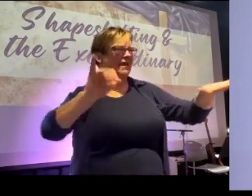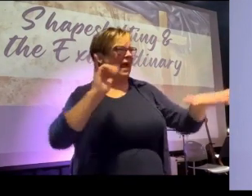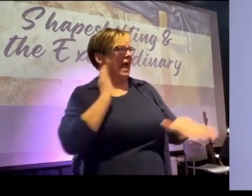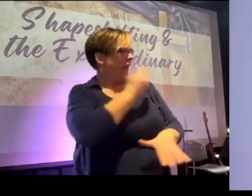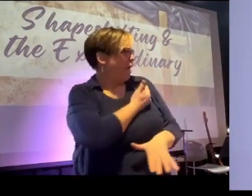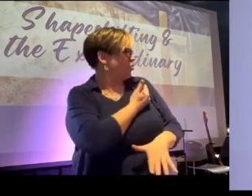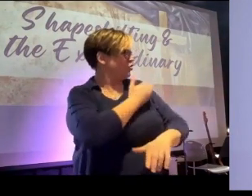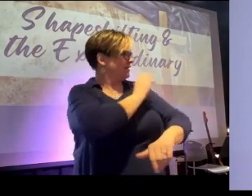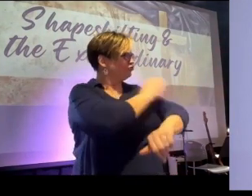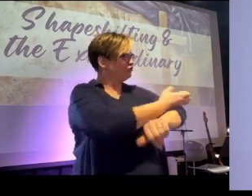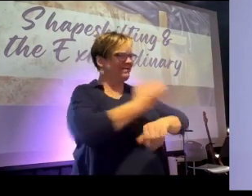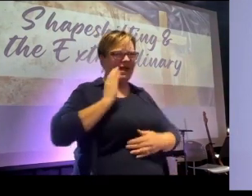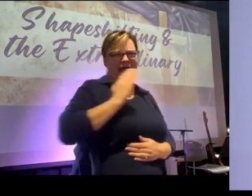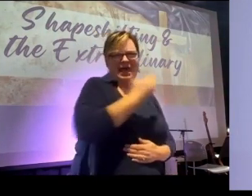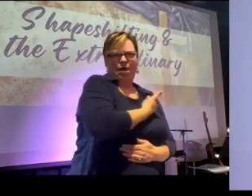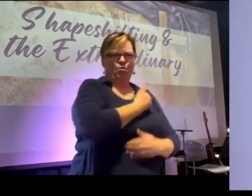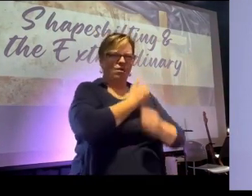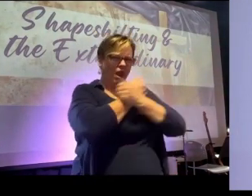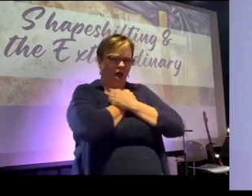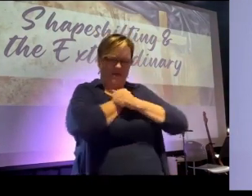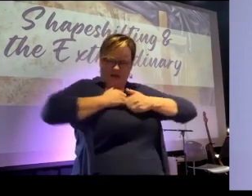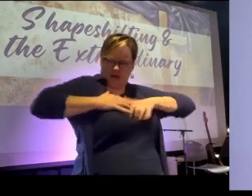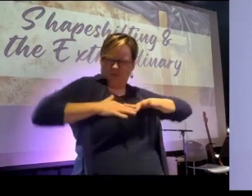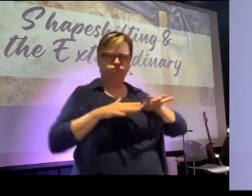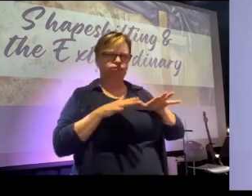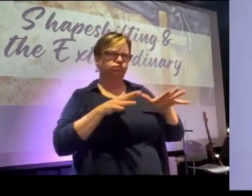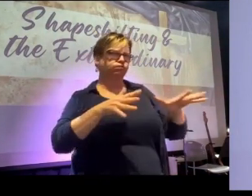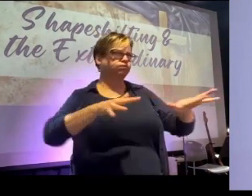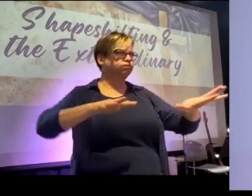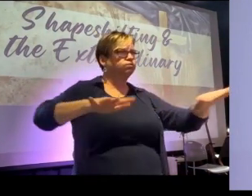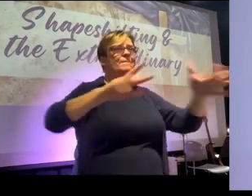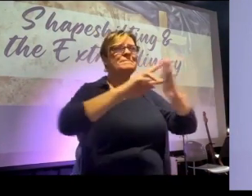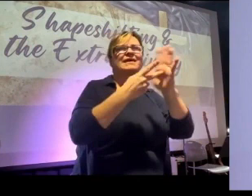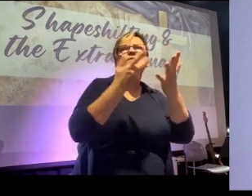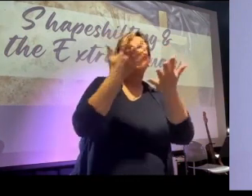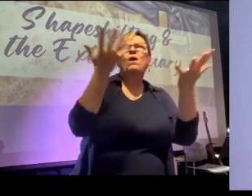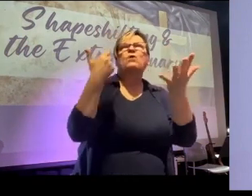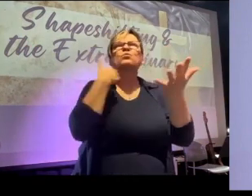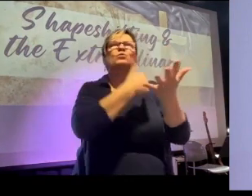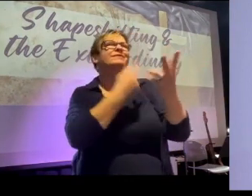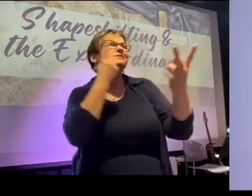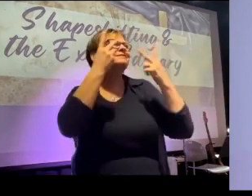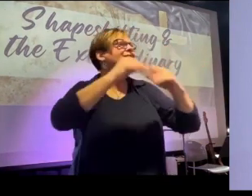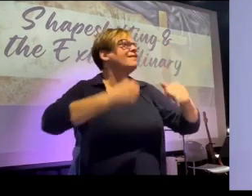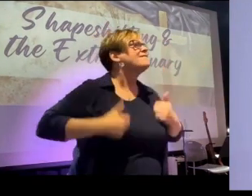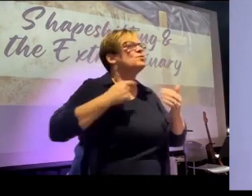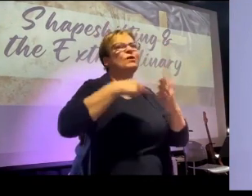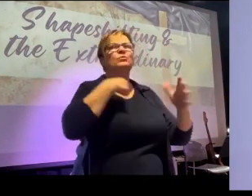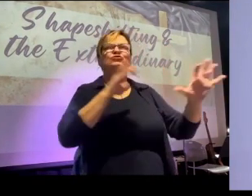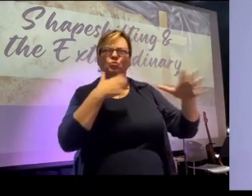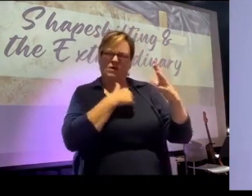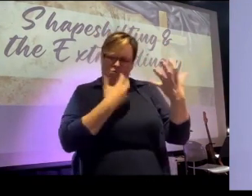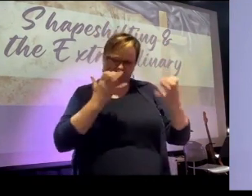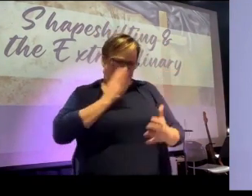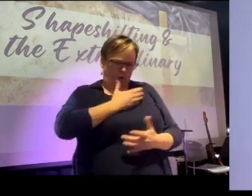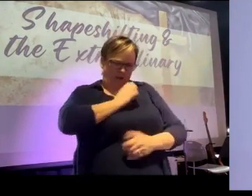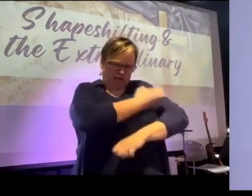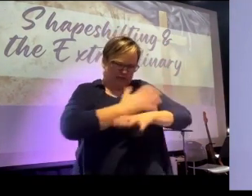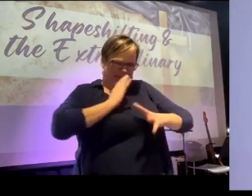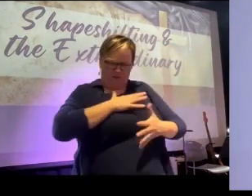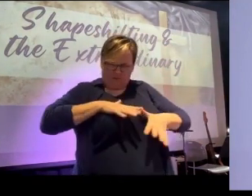to hold all that is around us with love, with possibility, with sacred truth.